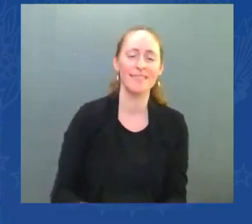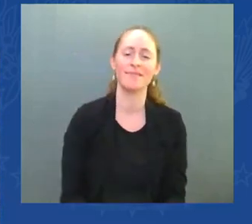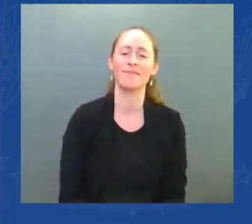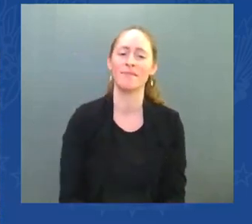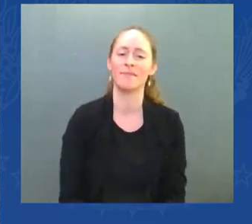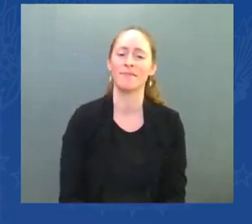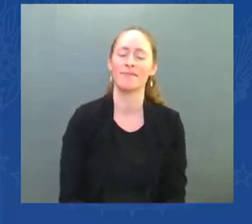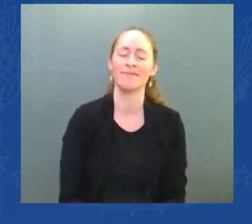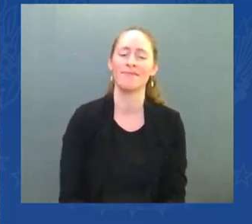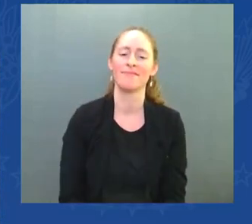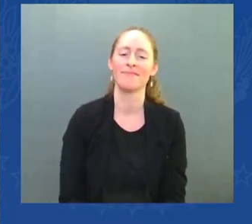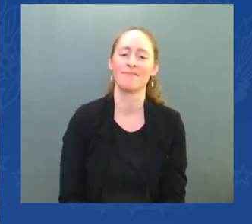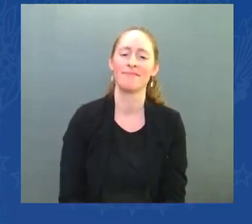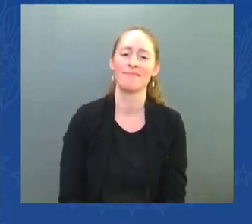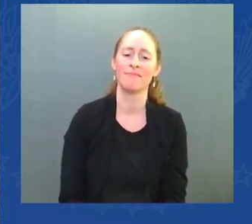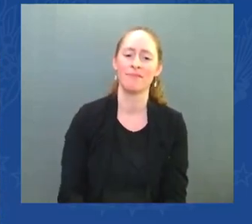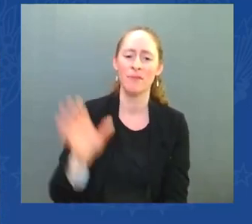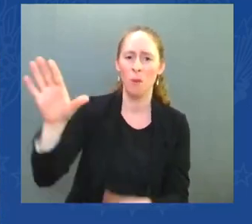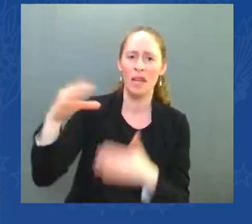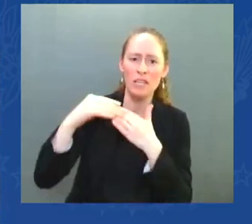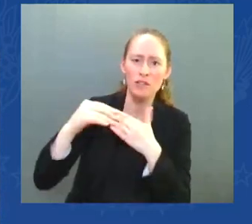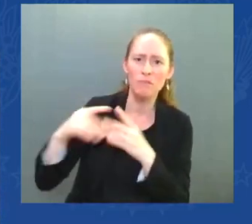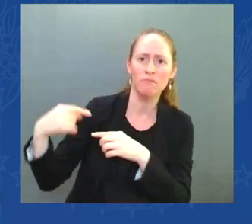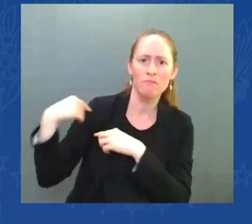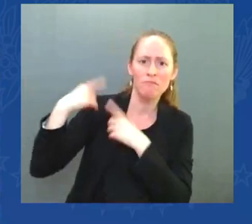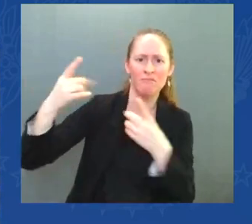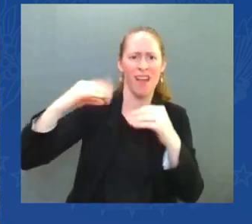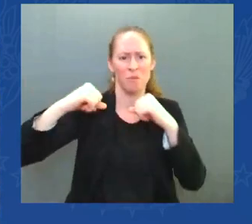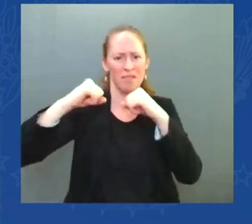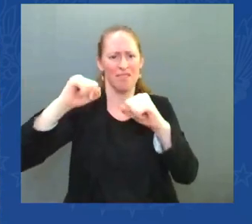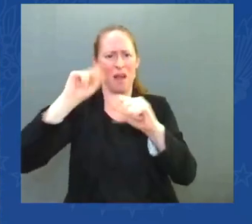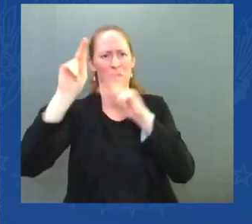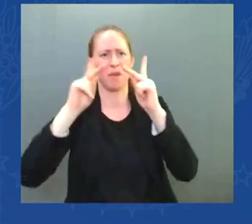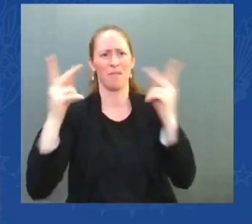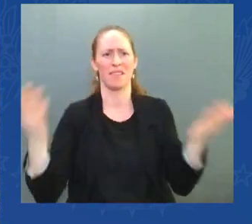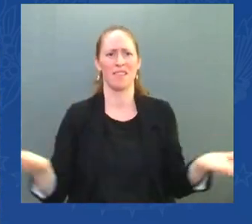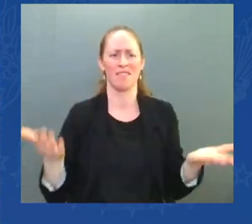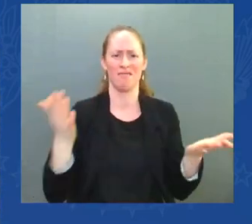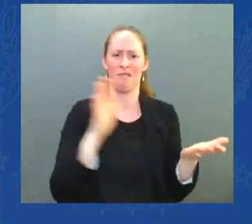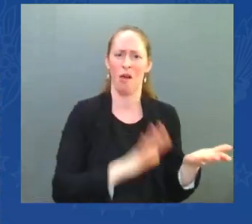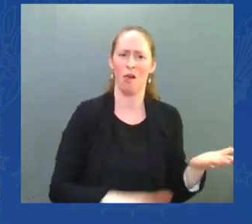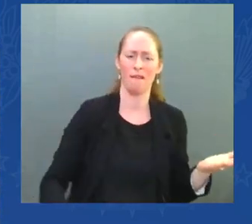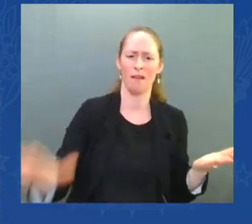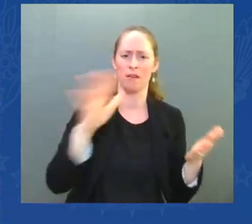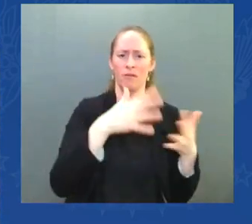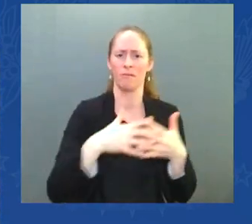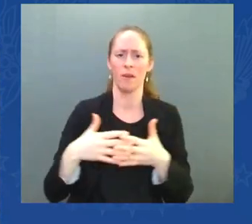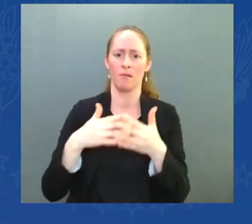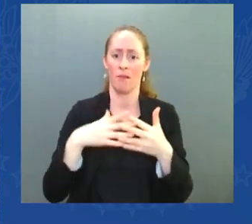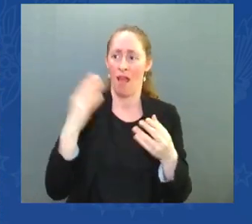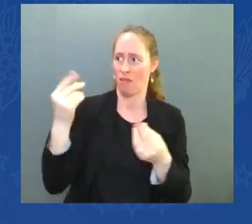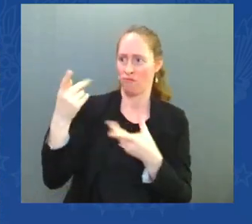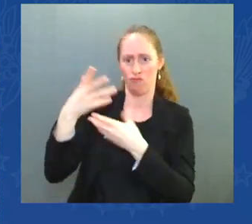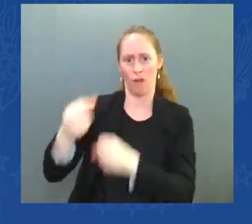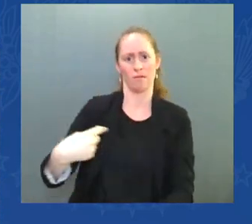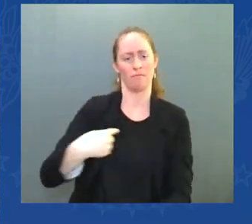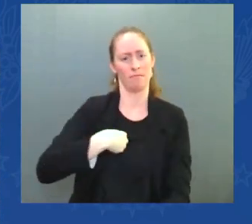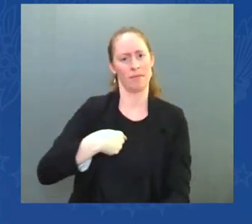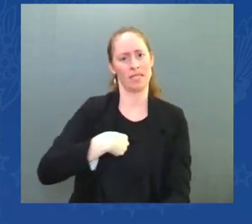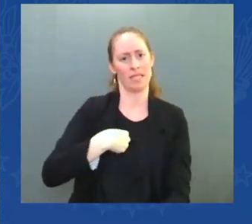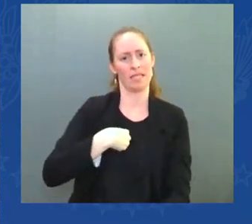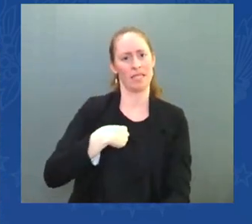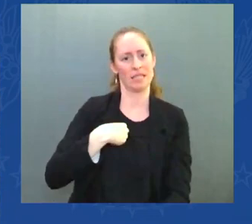nation and for placing your trust in me to become the next director of the ATF. Thanks.